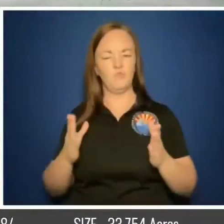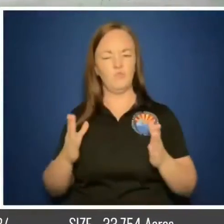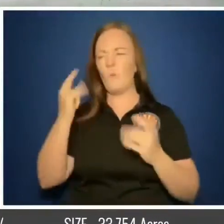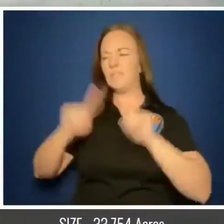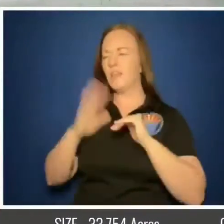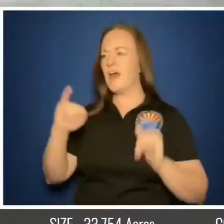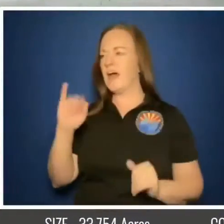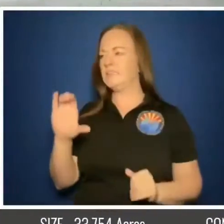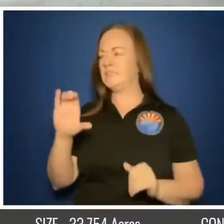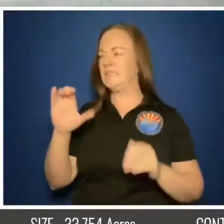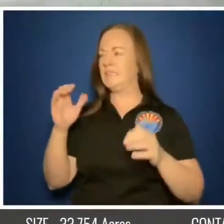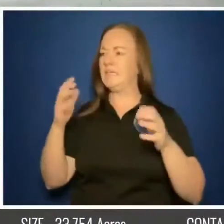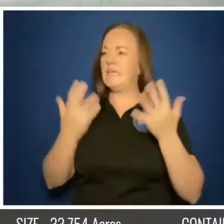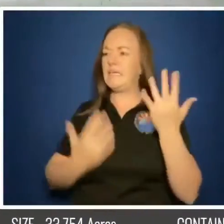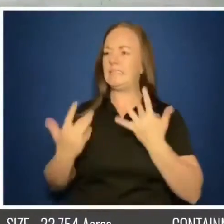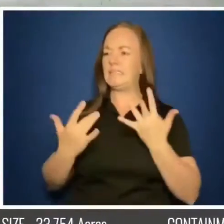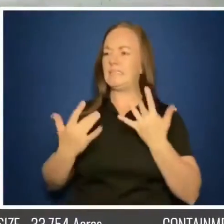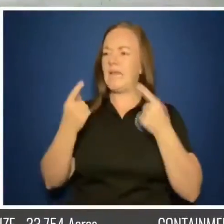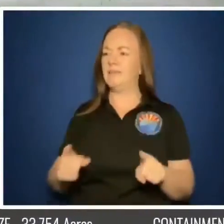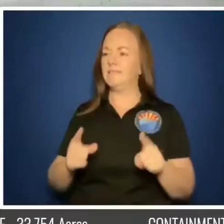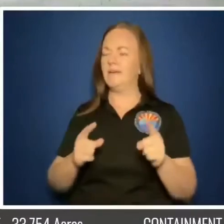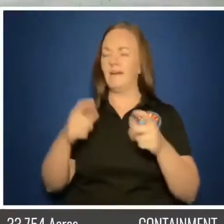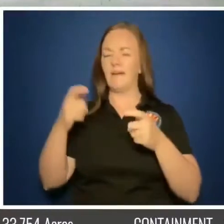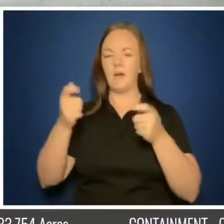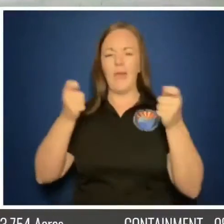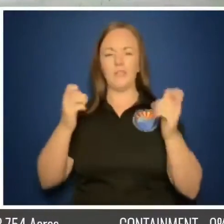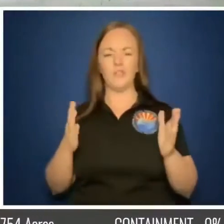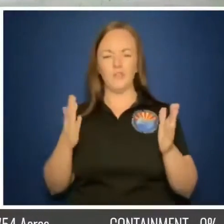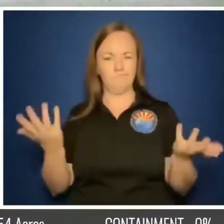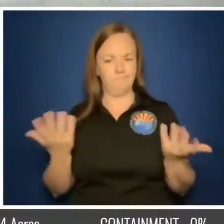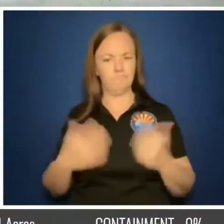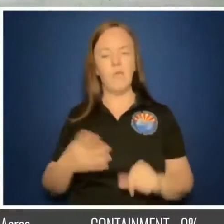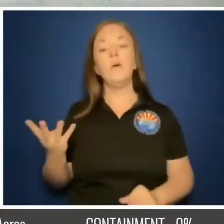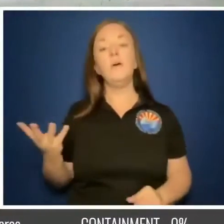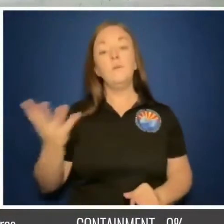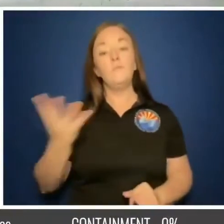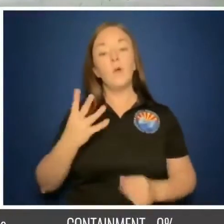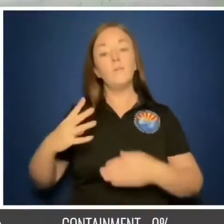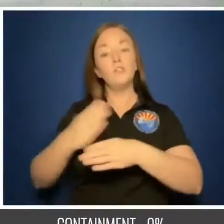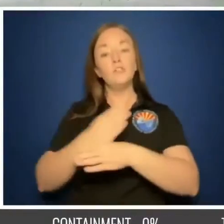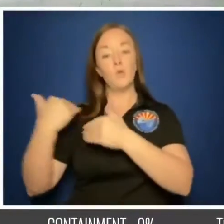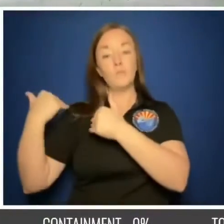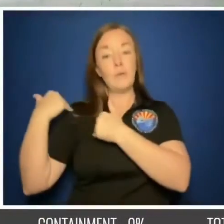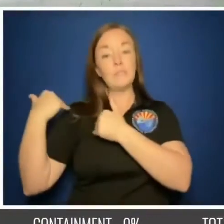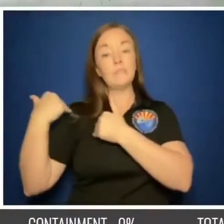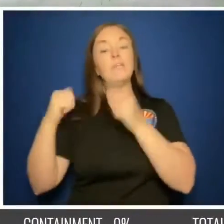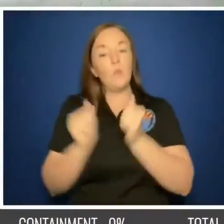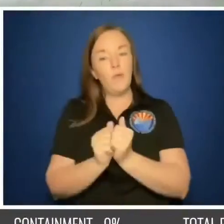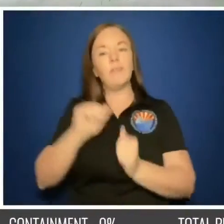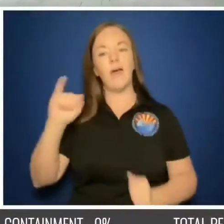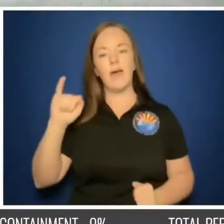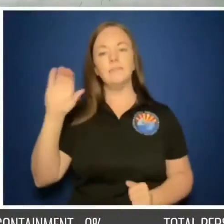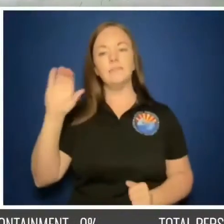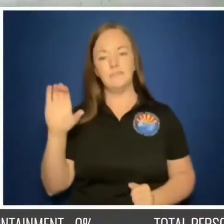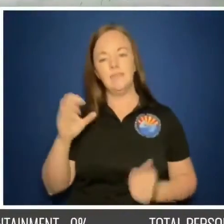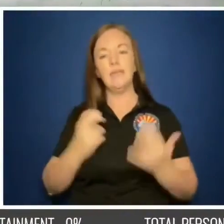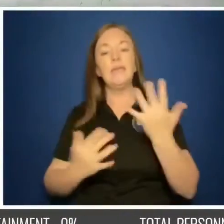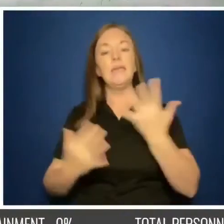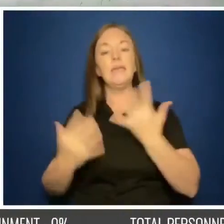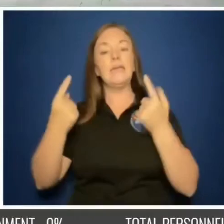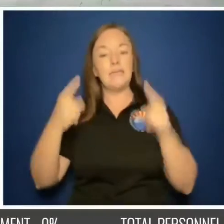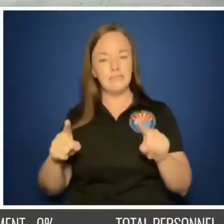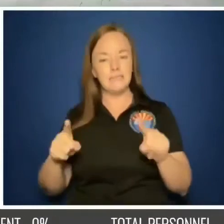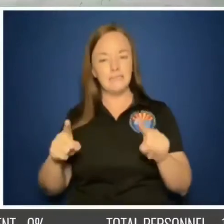In essence, the four of us share our responsibility with the incident commanders. We all are local